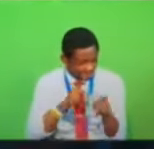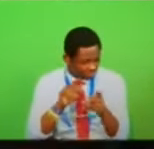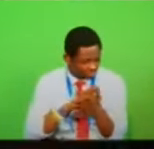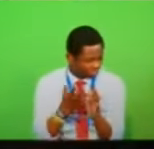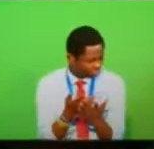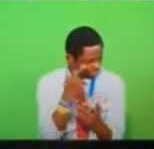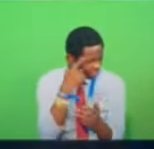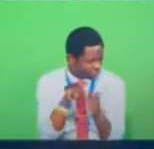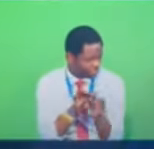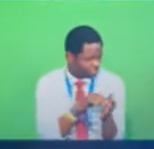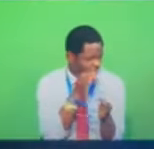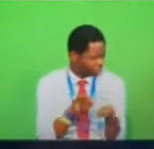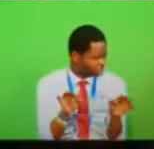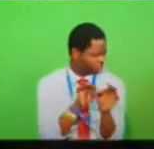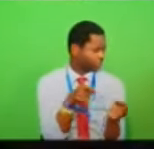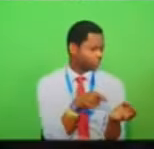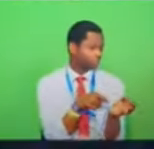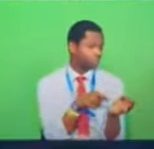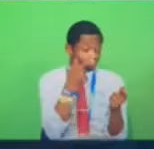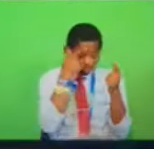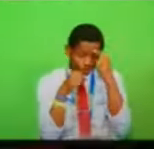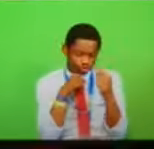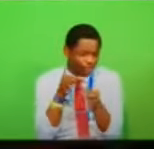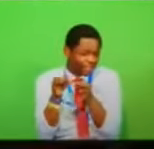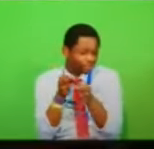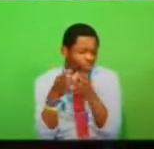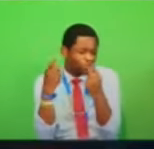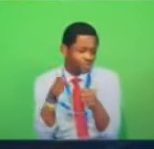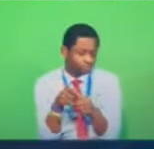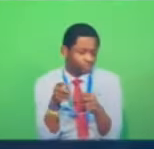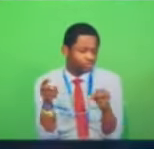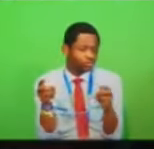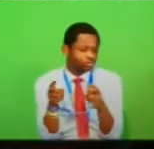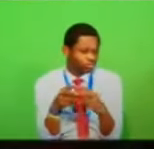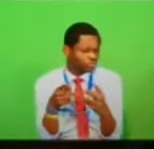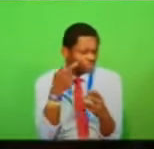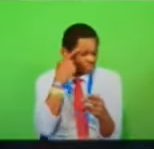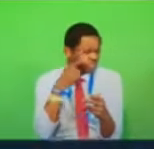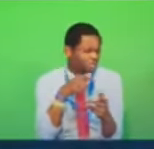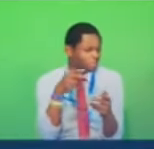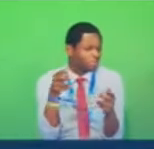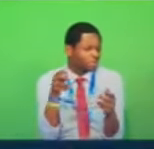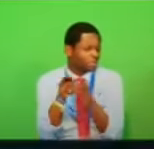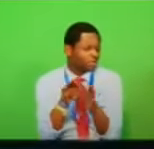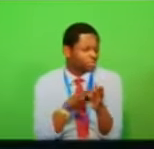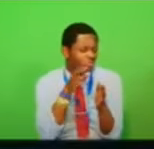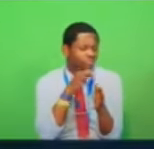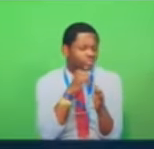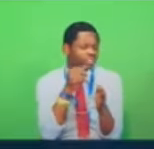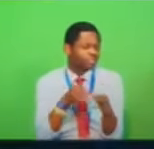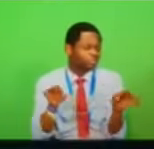look irrelevant to some, and they don't find it applicable to their situation, especially in the